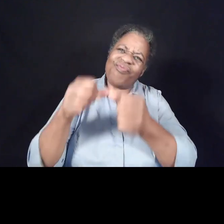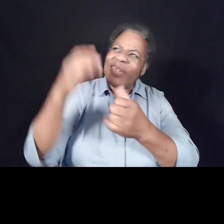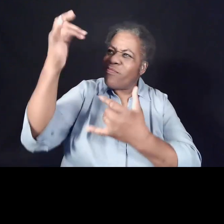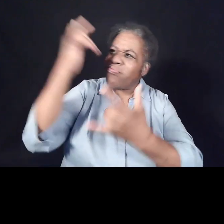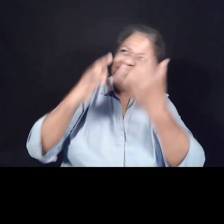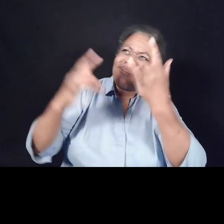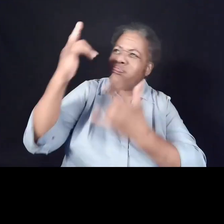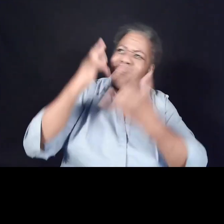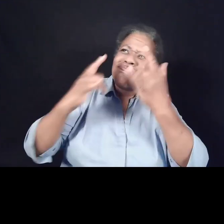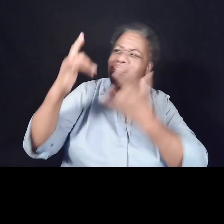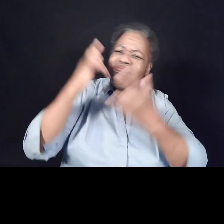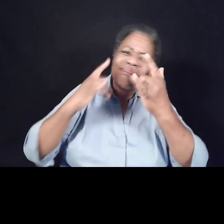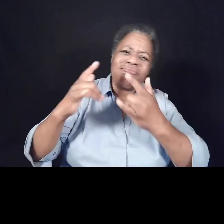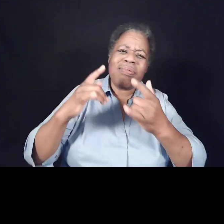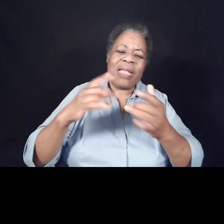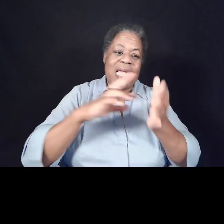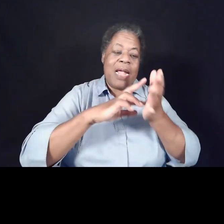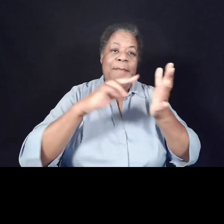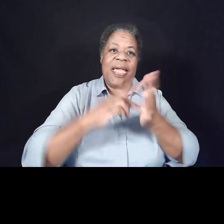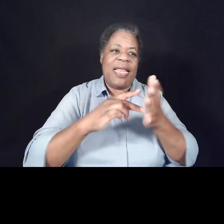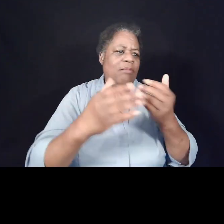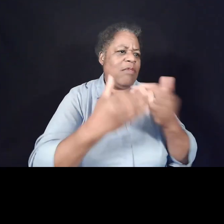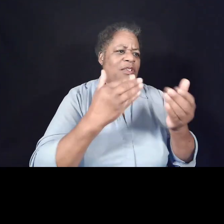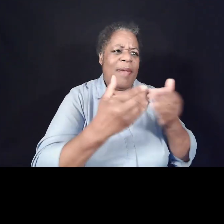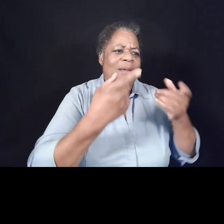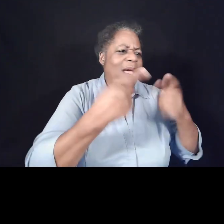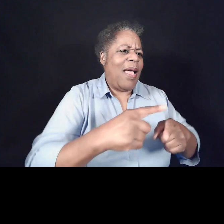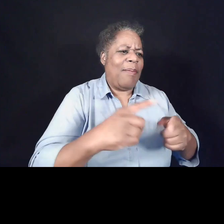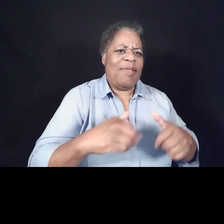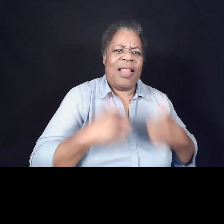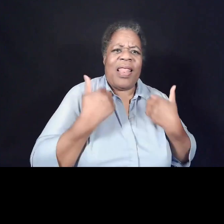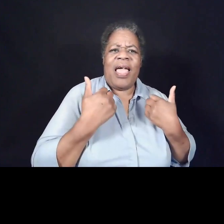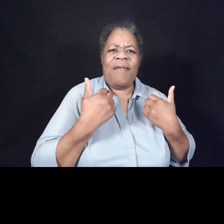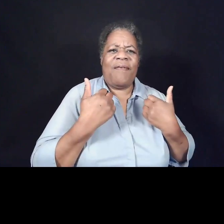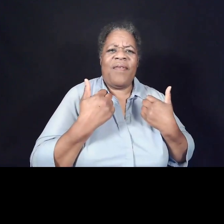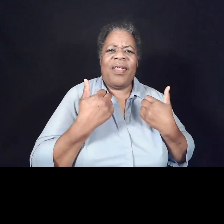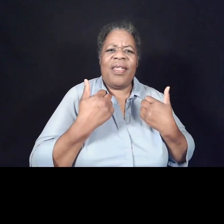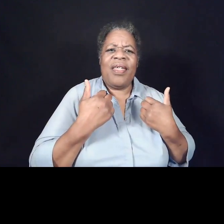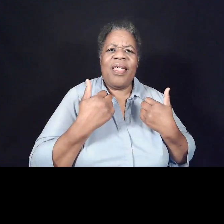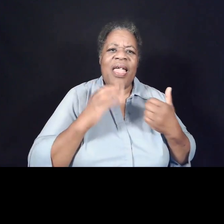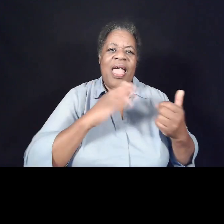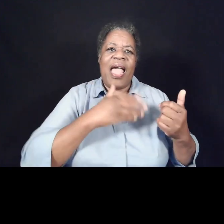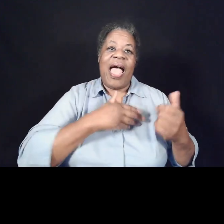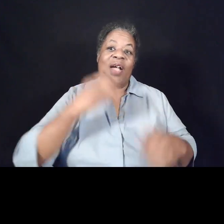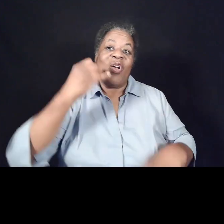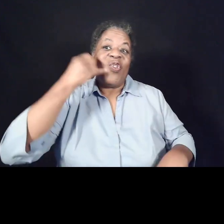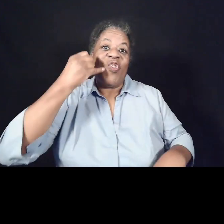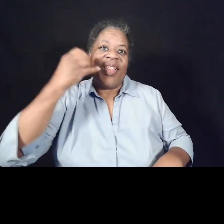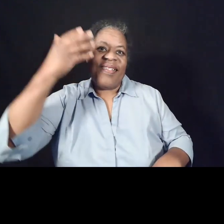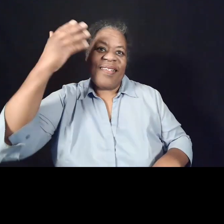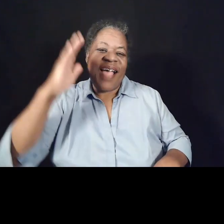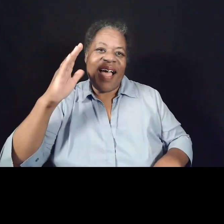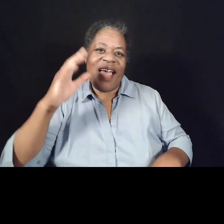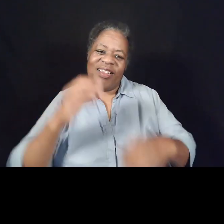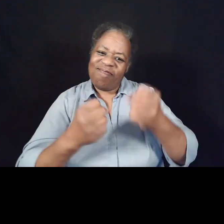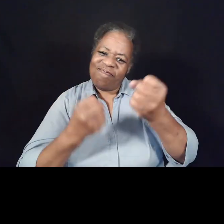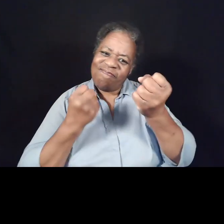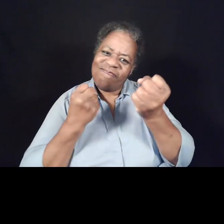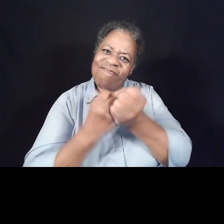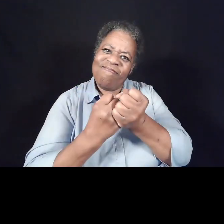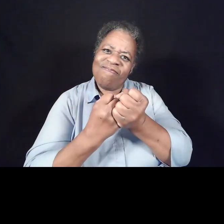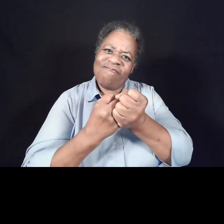Meaning, no matter what life brings our way. Because our jealous God is for us and with